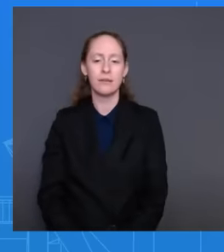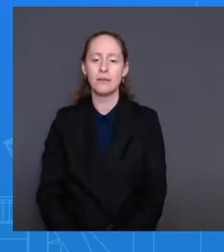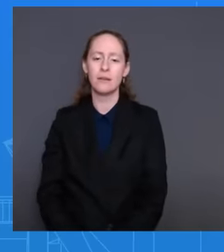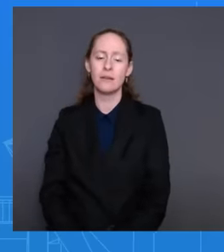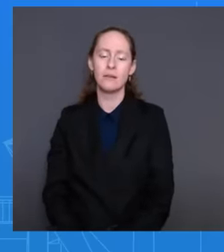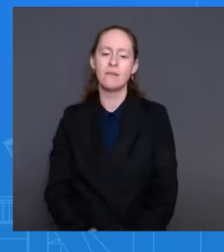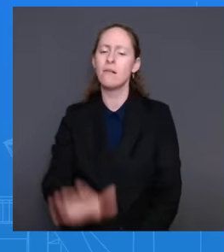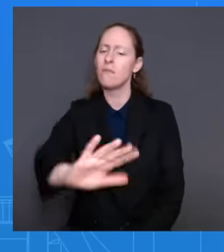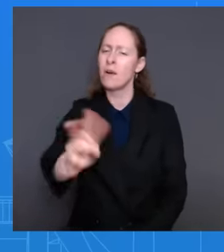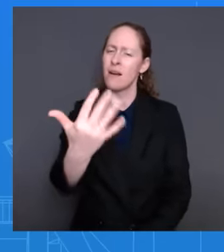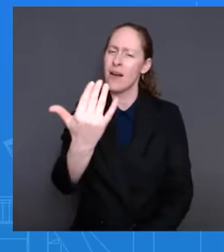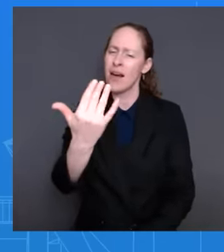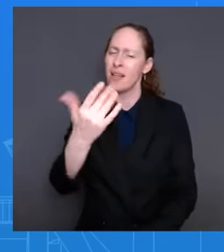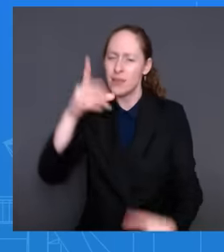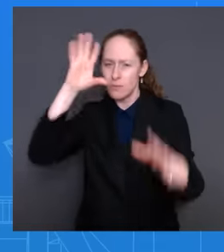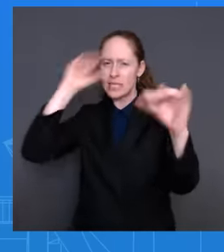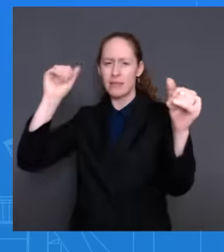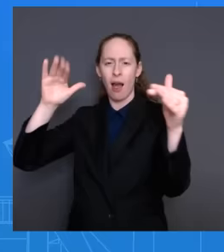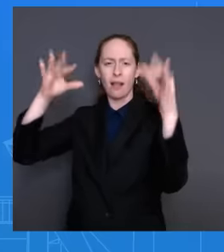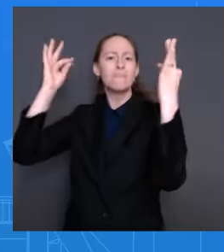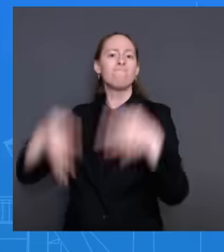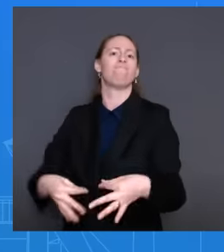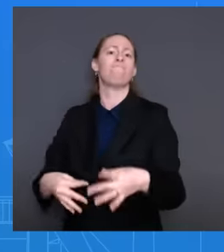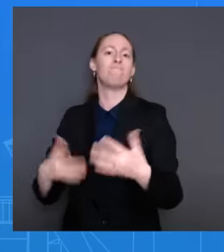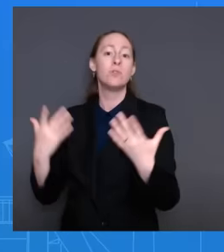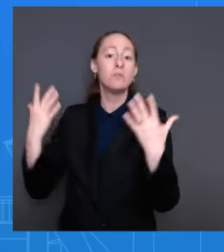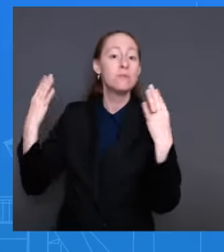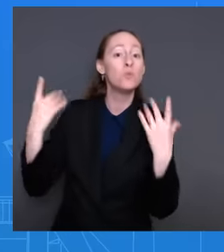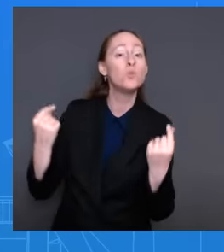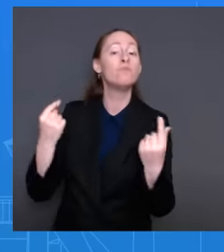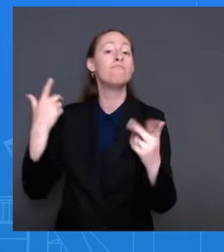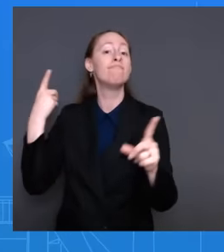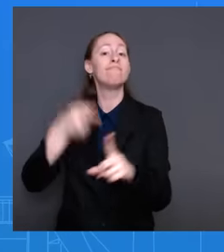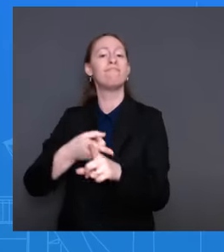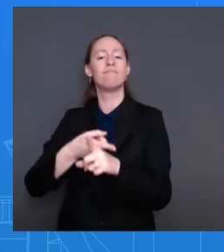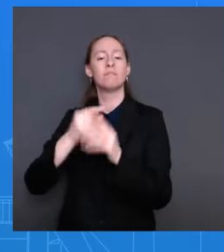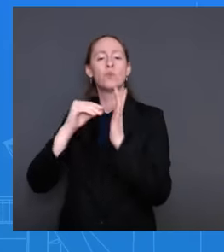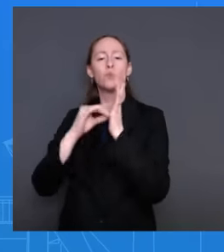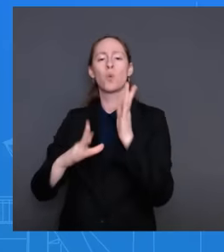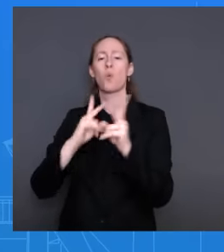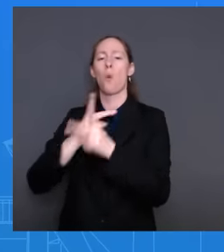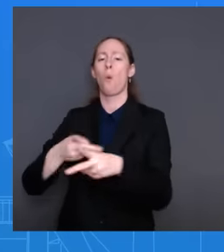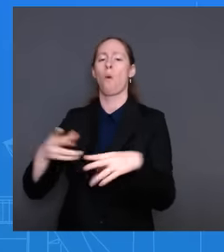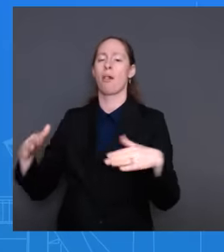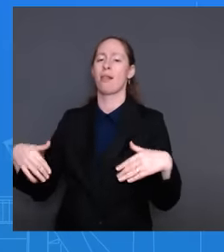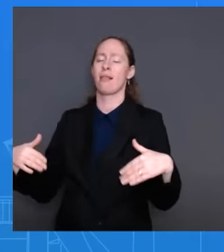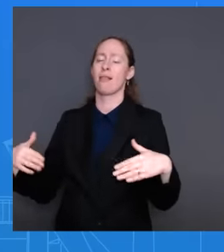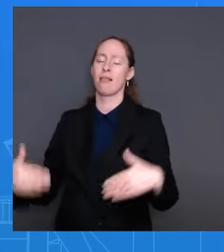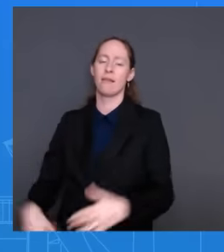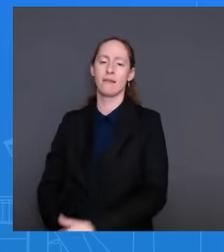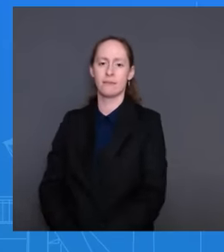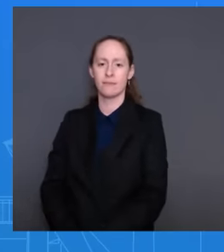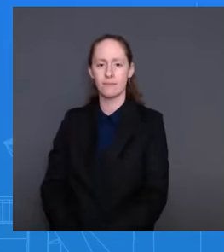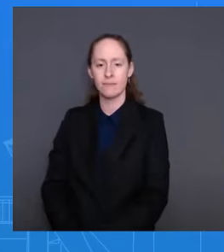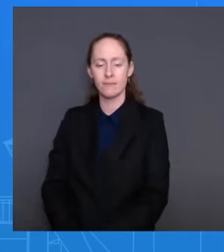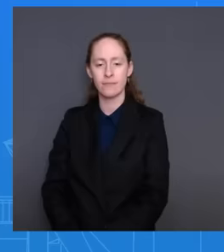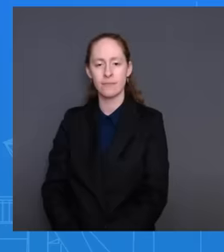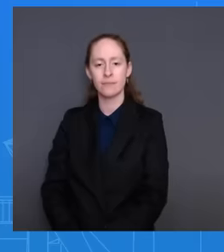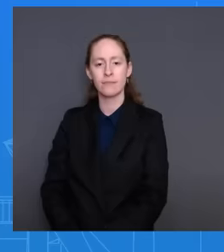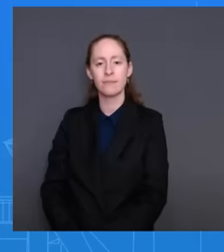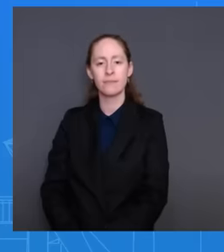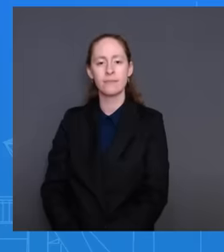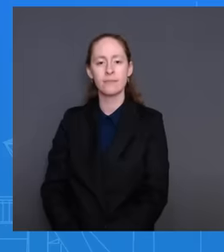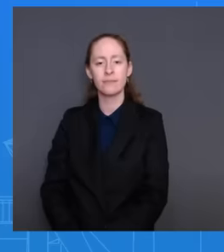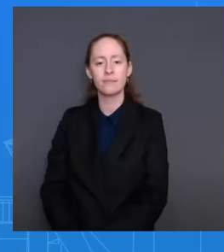of any decision or any particular program or plan that has been speculated about. Broadly